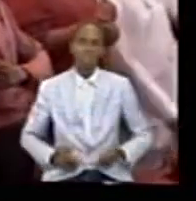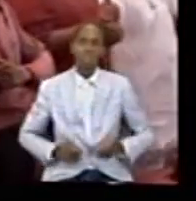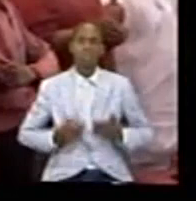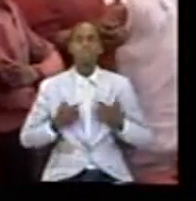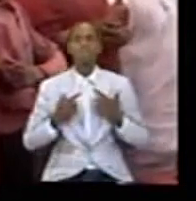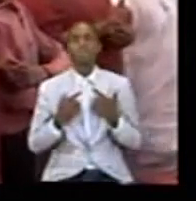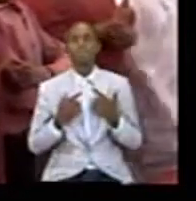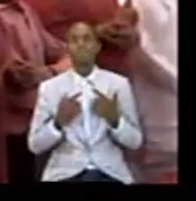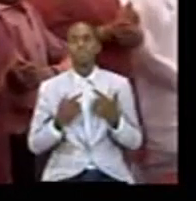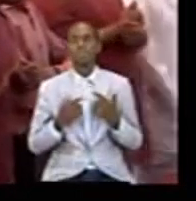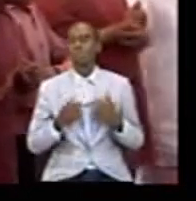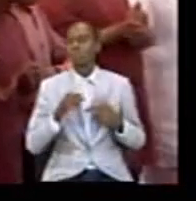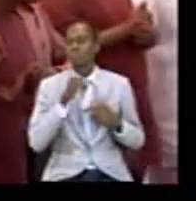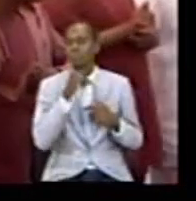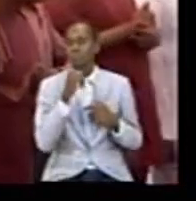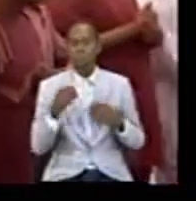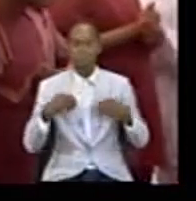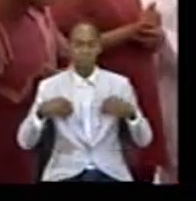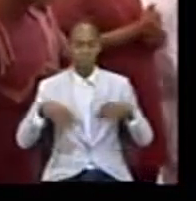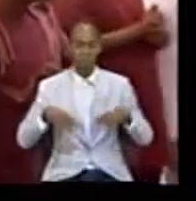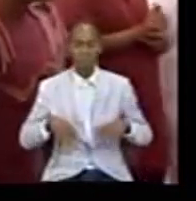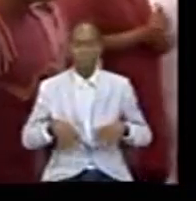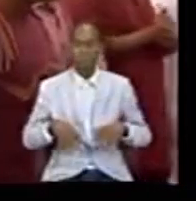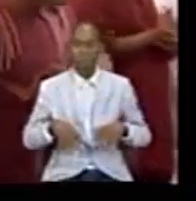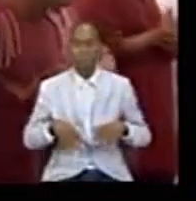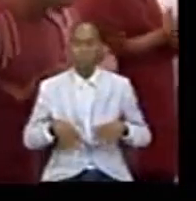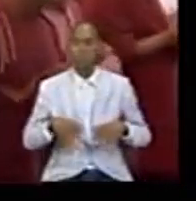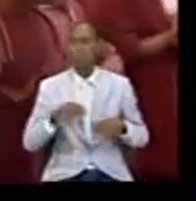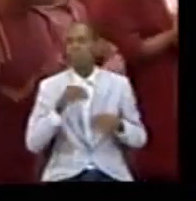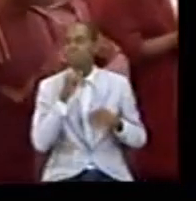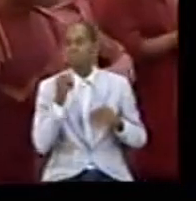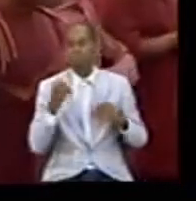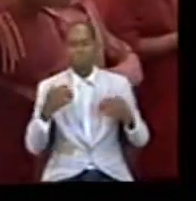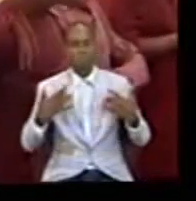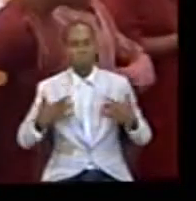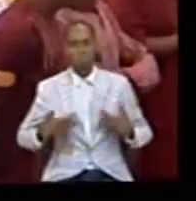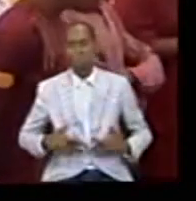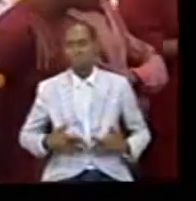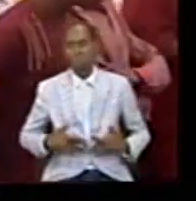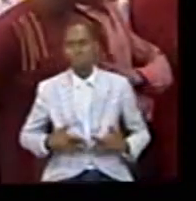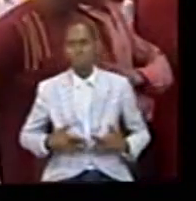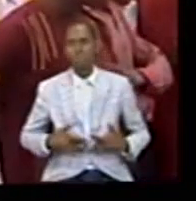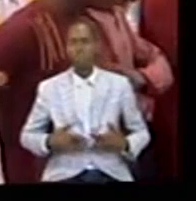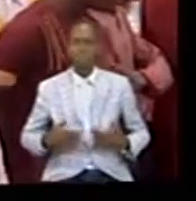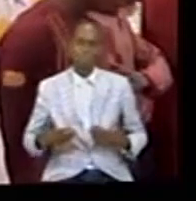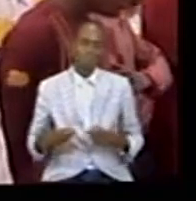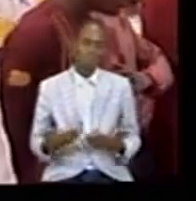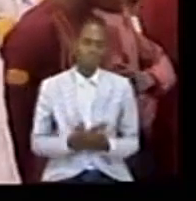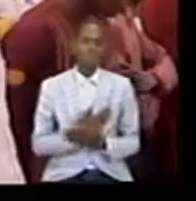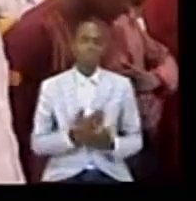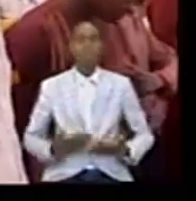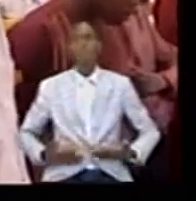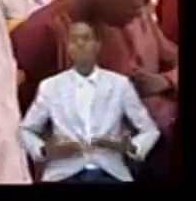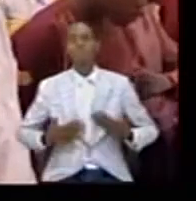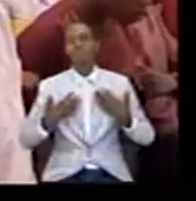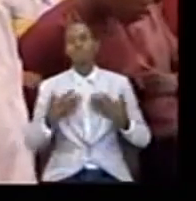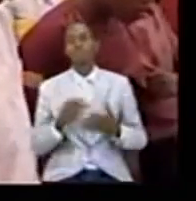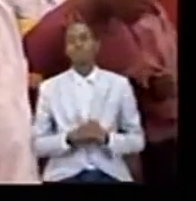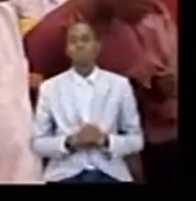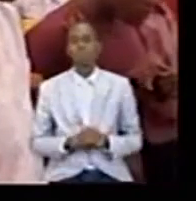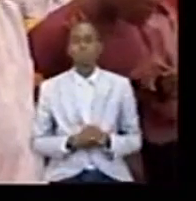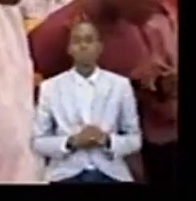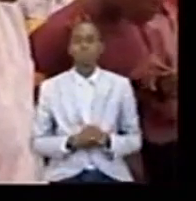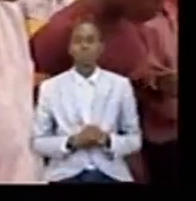Alive, not discouraged. Not depressed. New life.